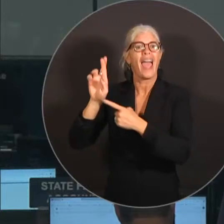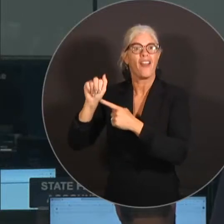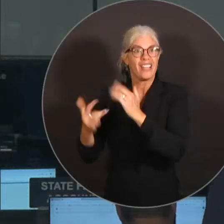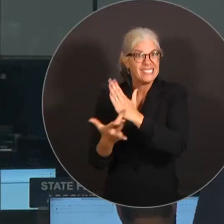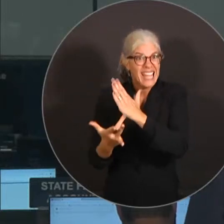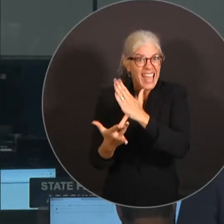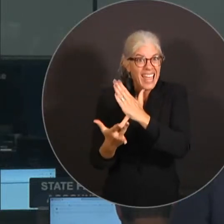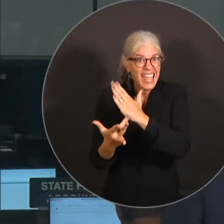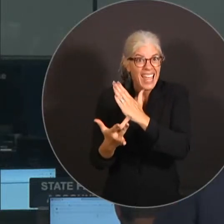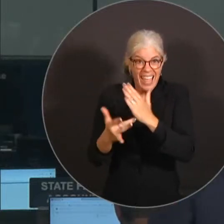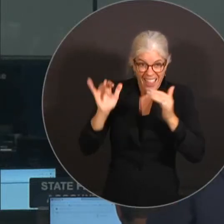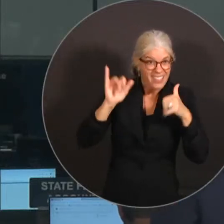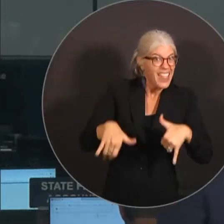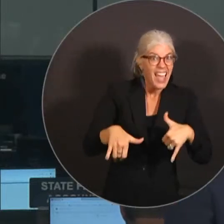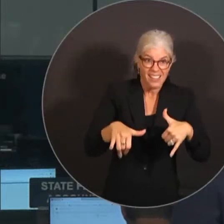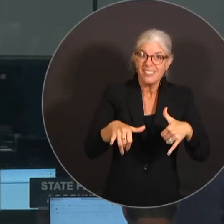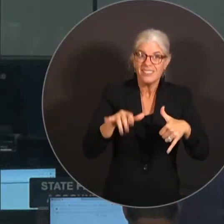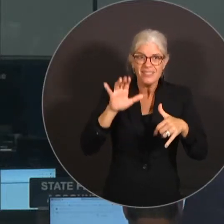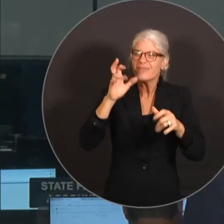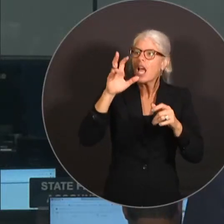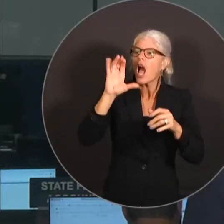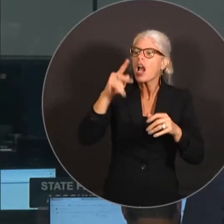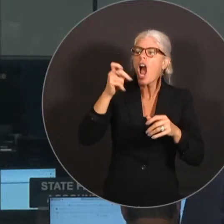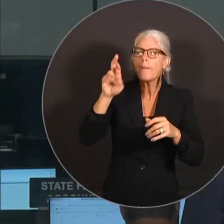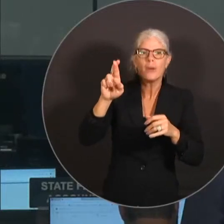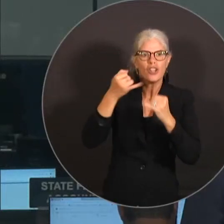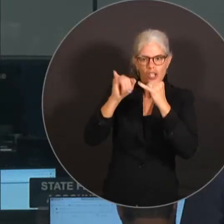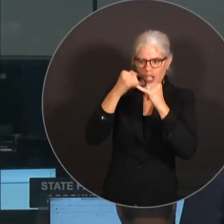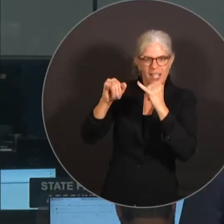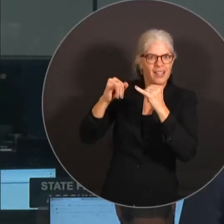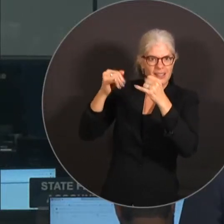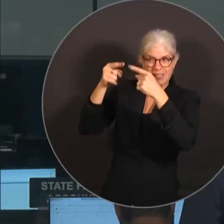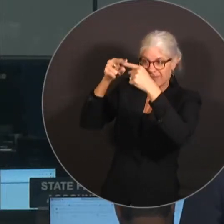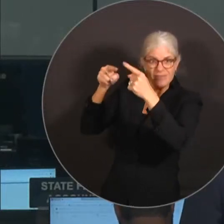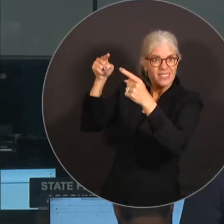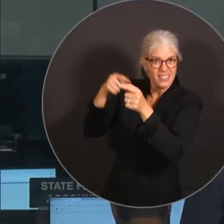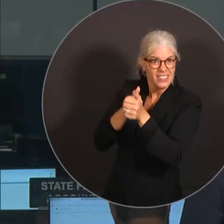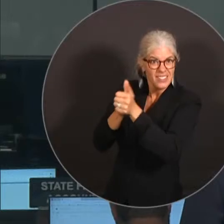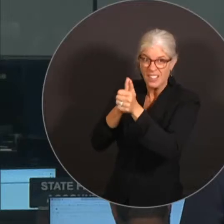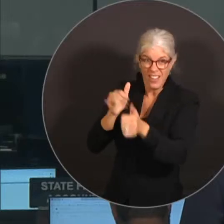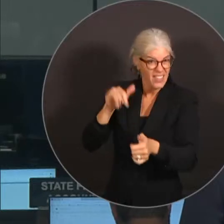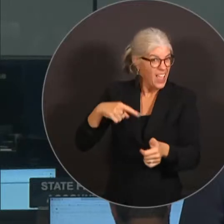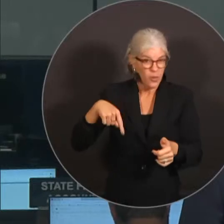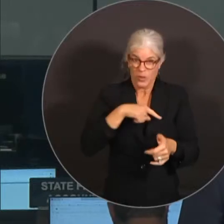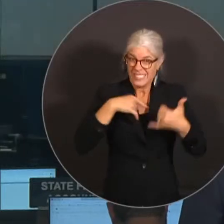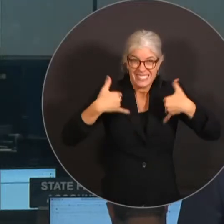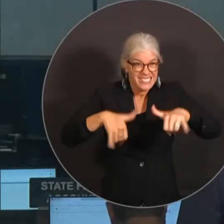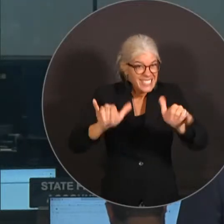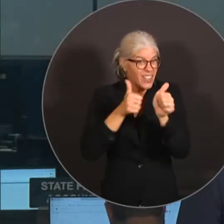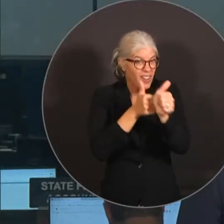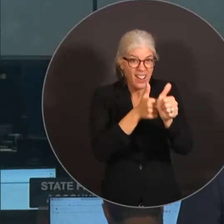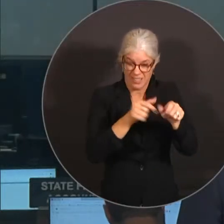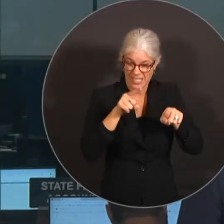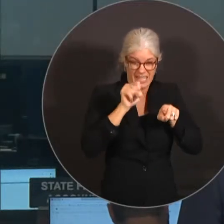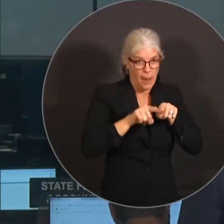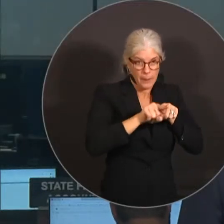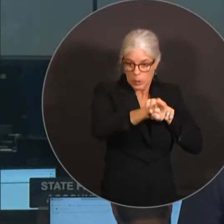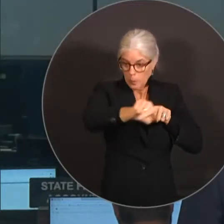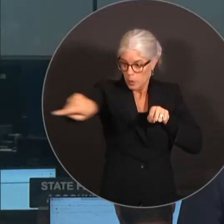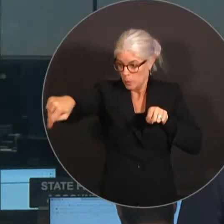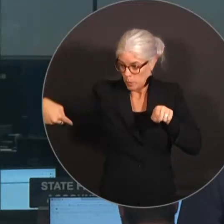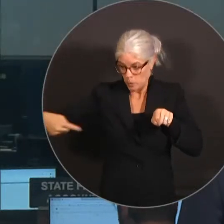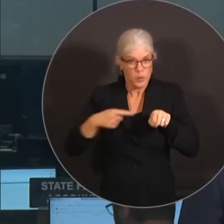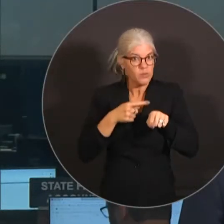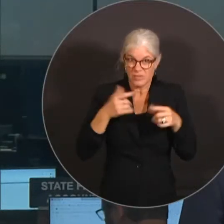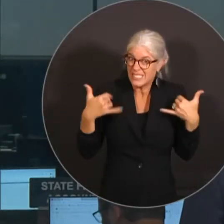every single emergency management agency in this city, in this state, to another emergency management. So that'll come in, they'll